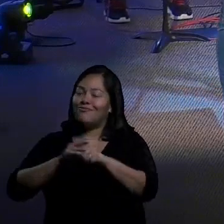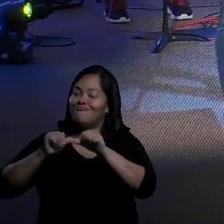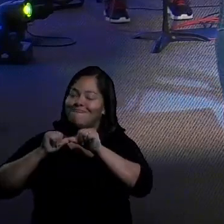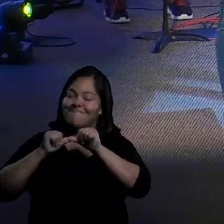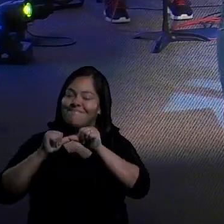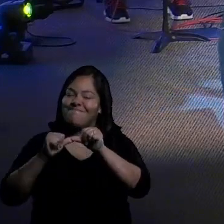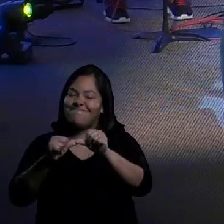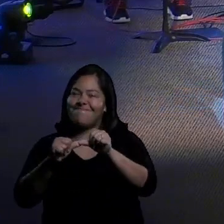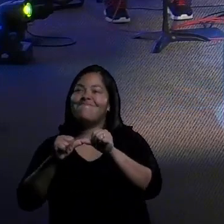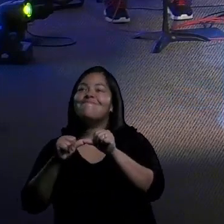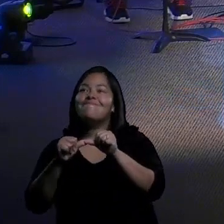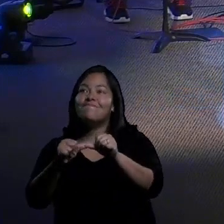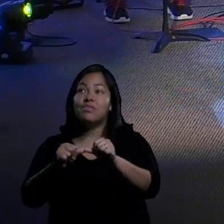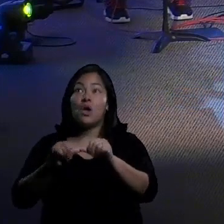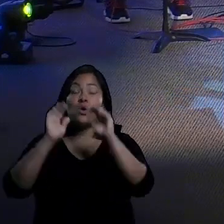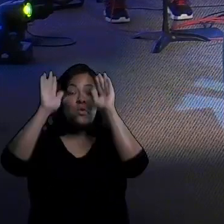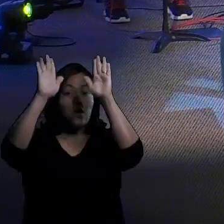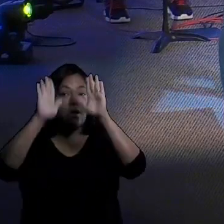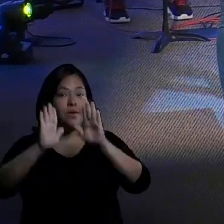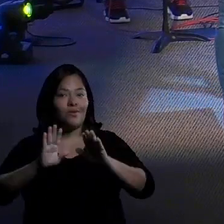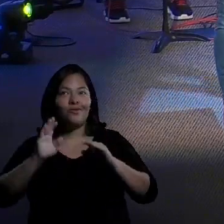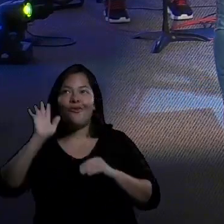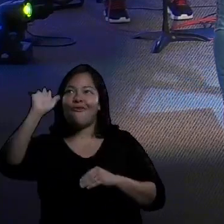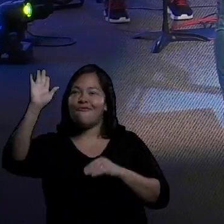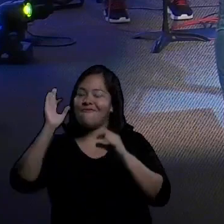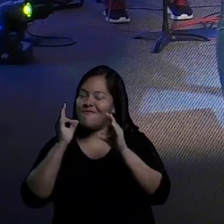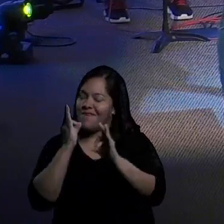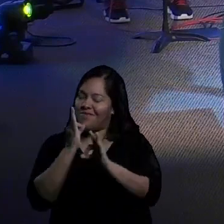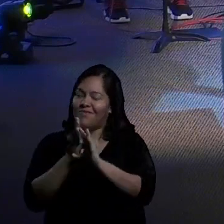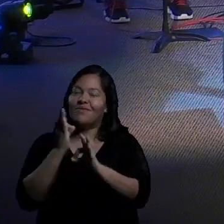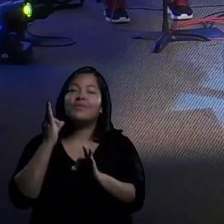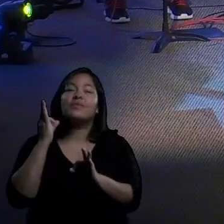promise still stands. Great is your